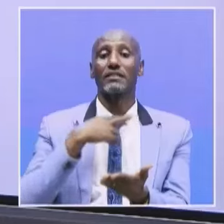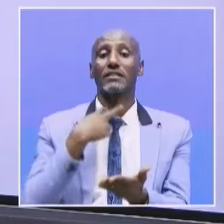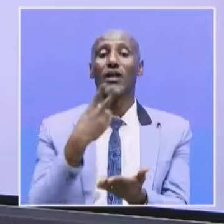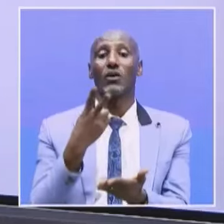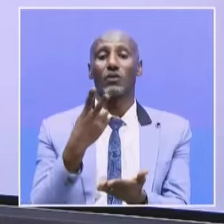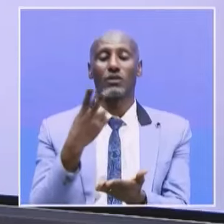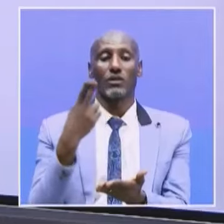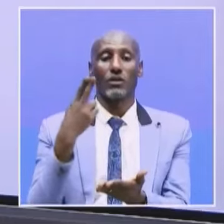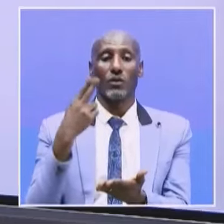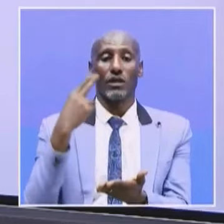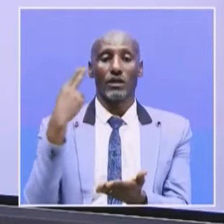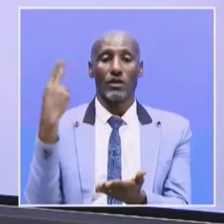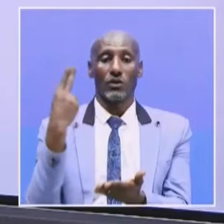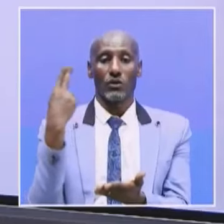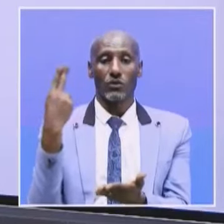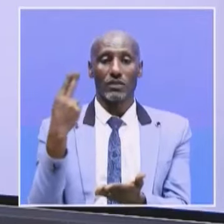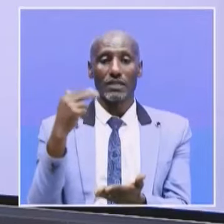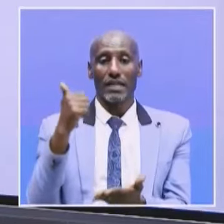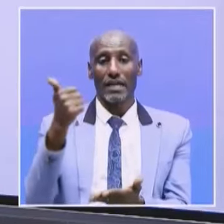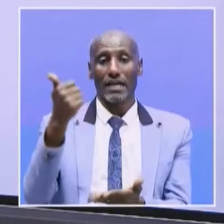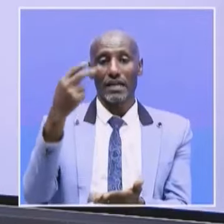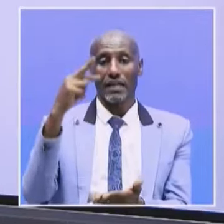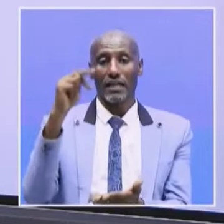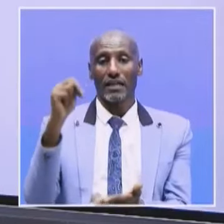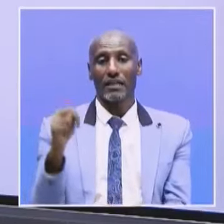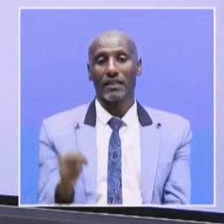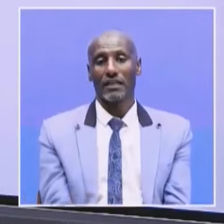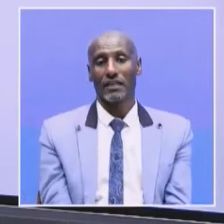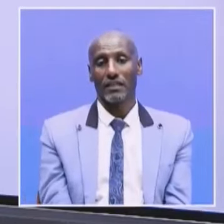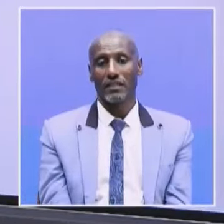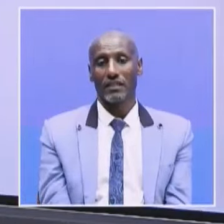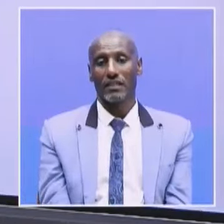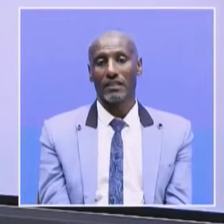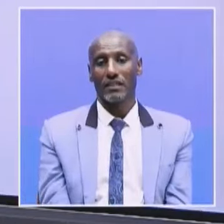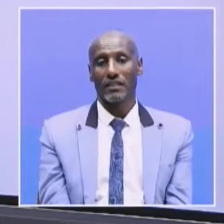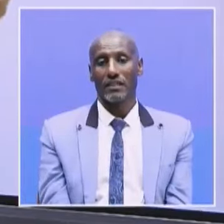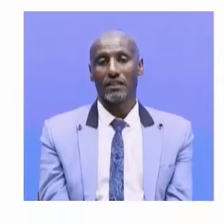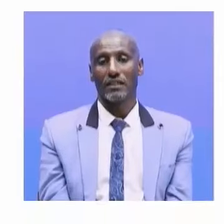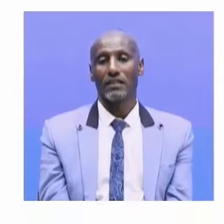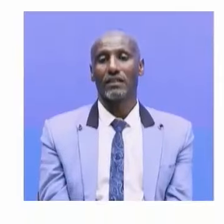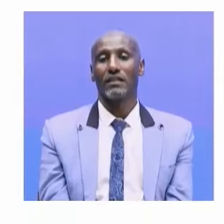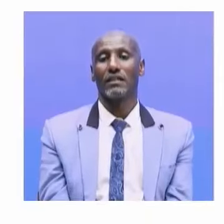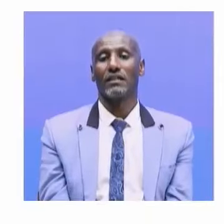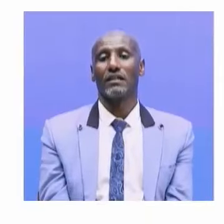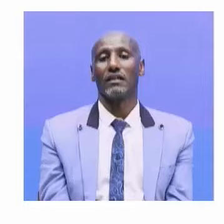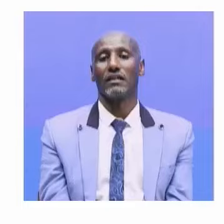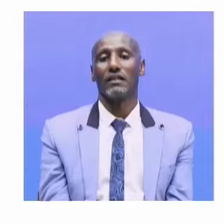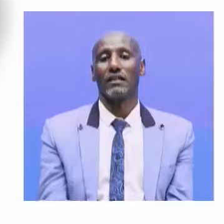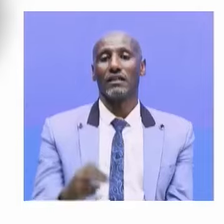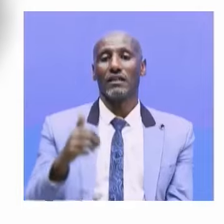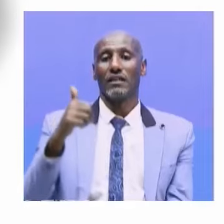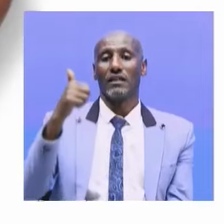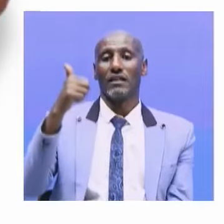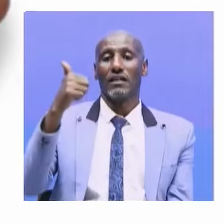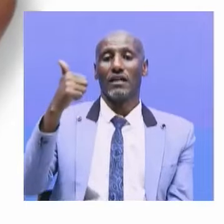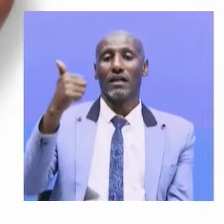we can use an. For example, here is an egg,